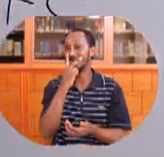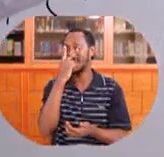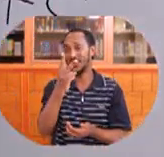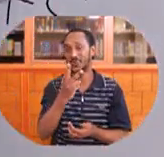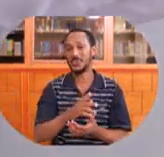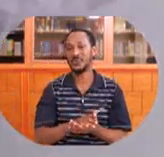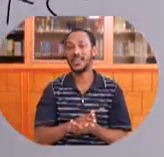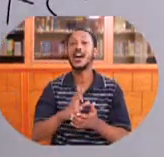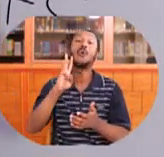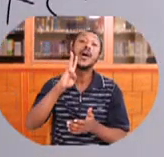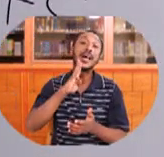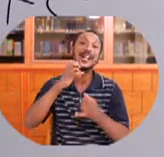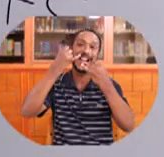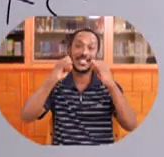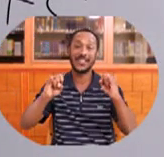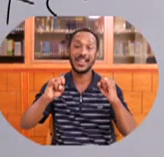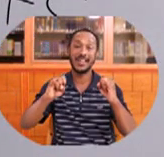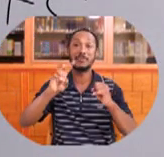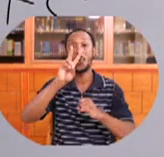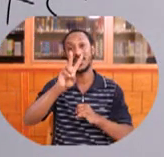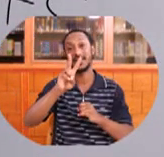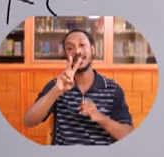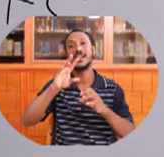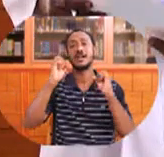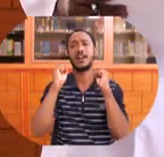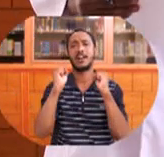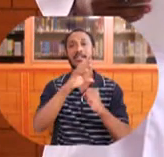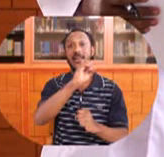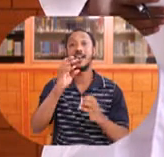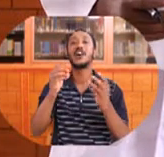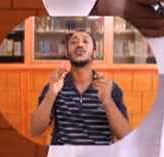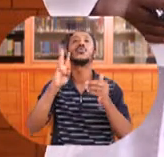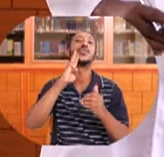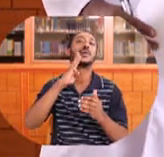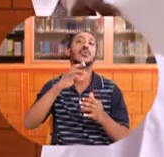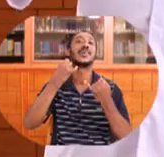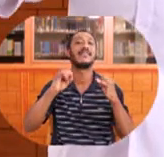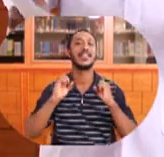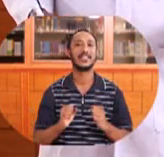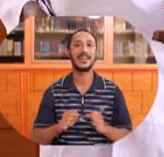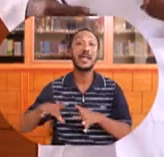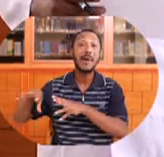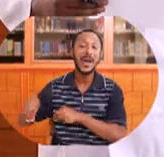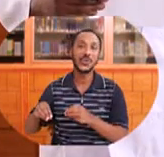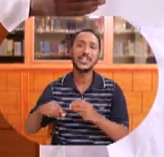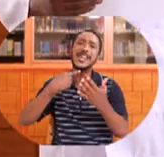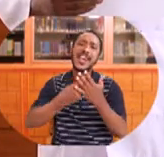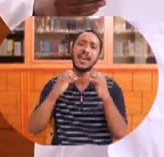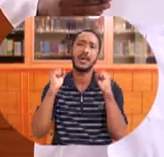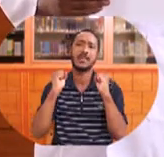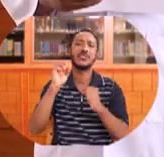classify water as hard water and soft water. Students, but this hardness of